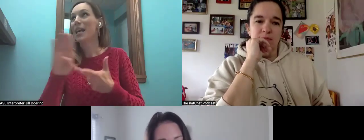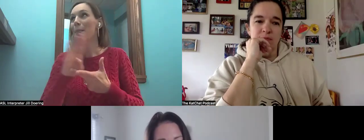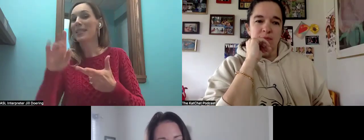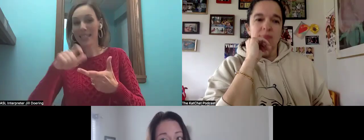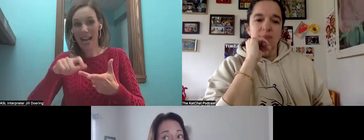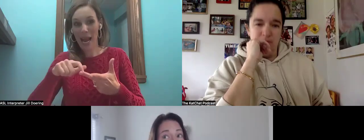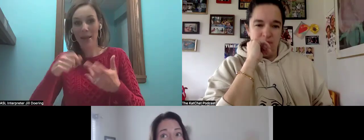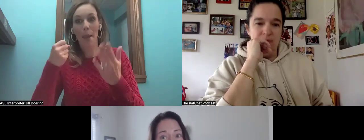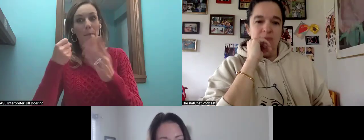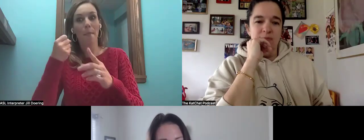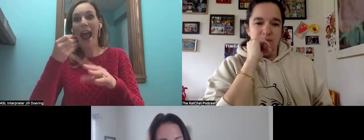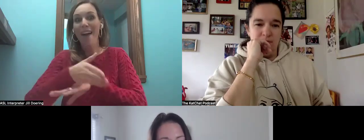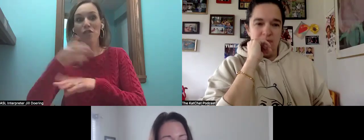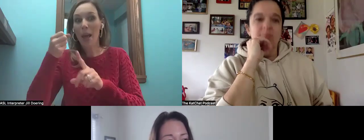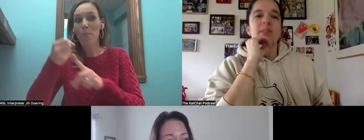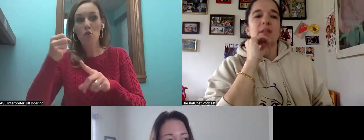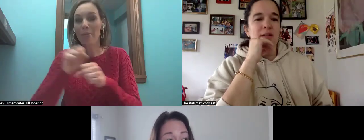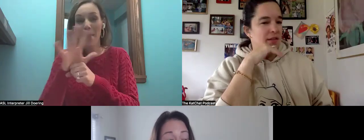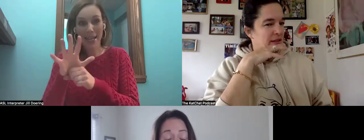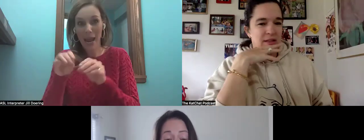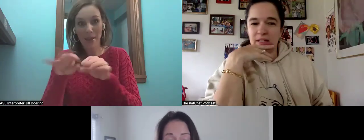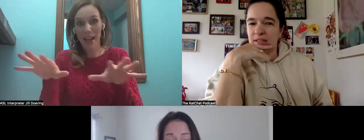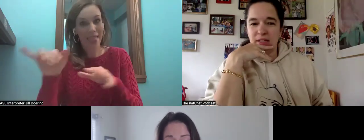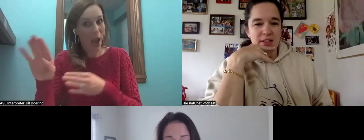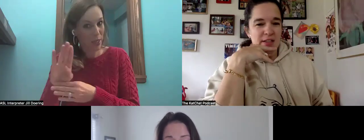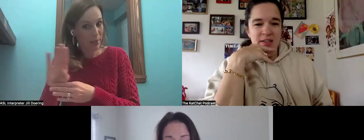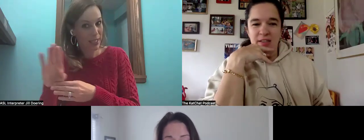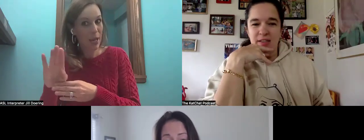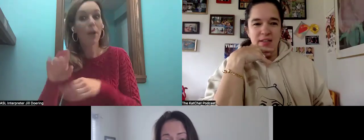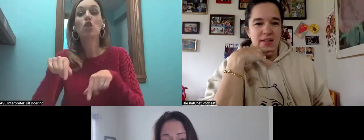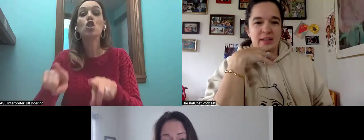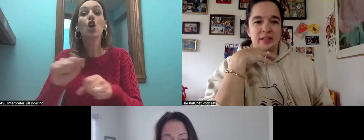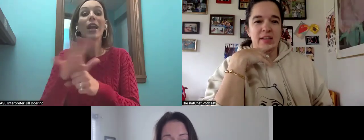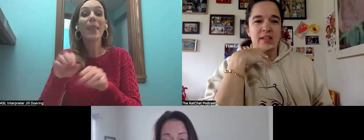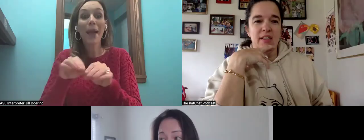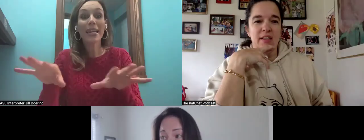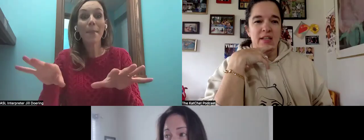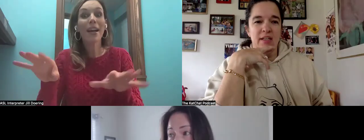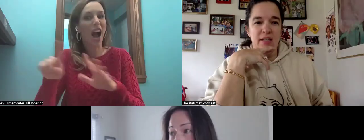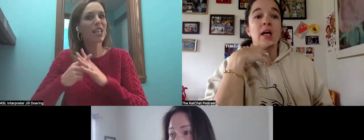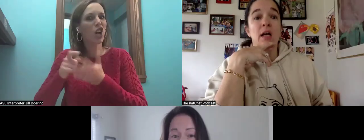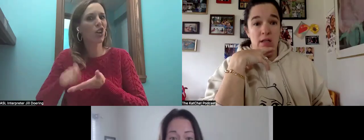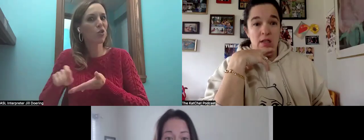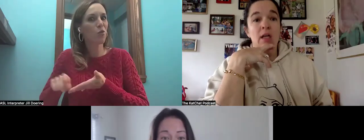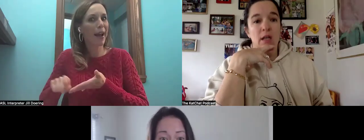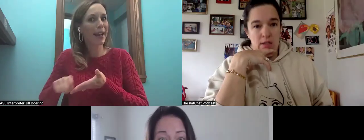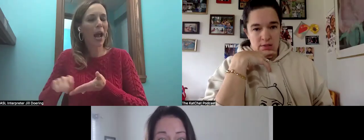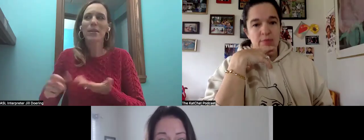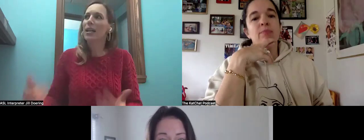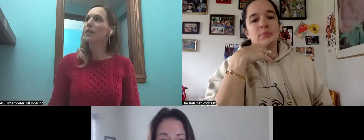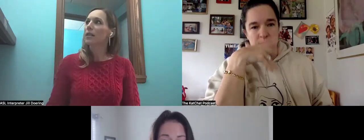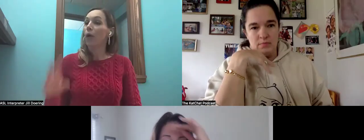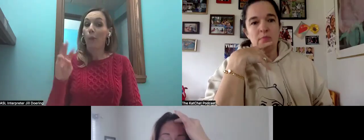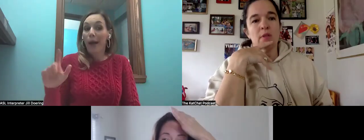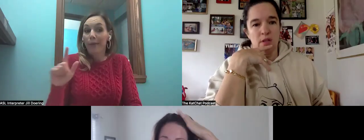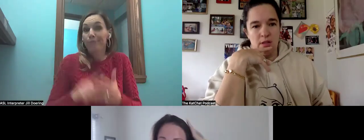pandemic happened. That was busy. But I started to write during the pandemic because I was like, well, what else are we going to do?